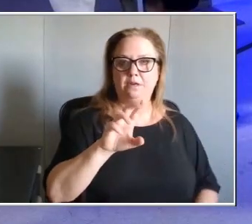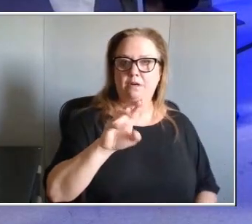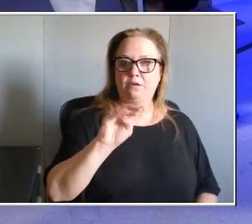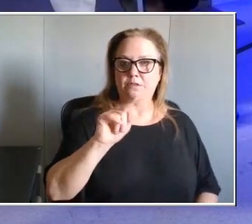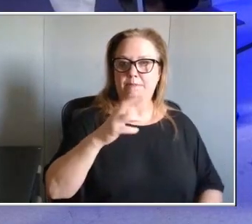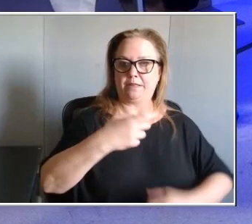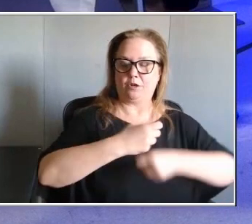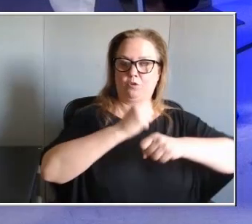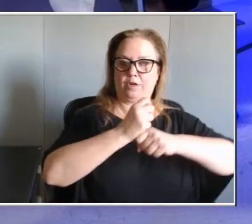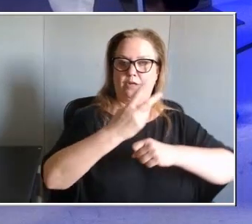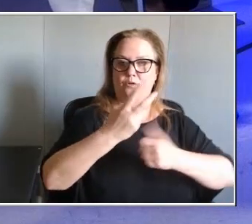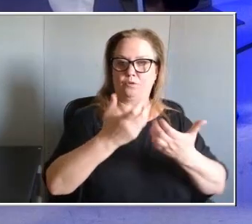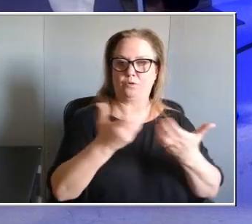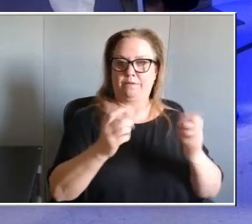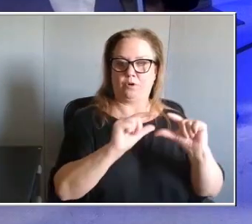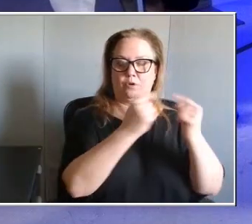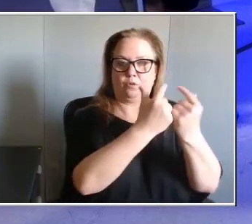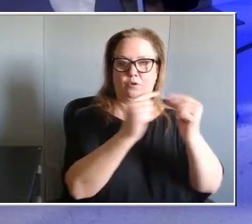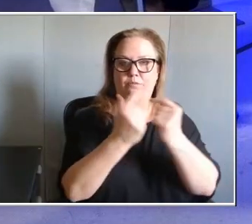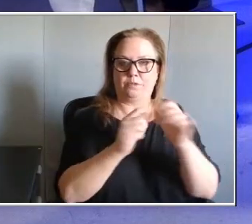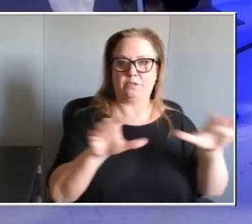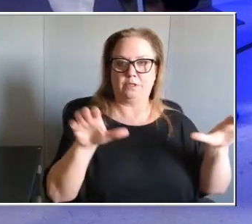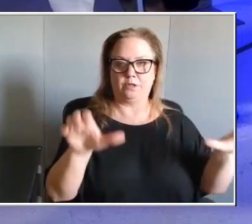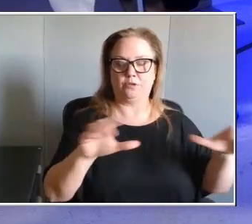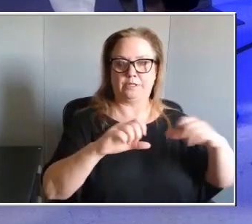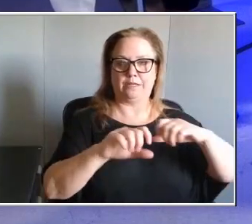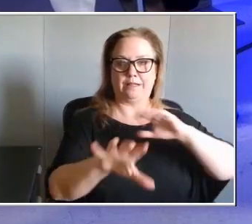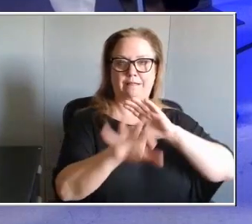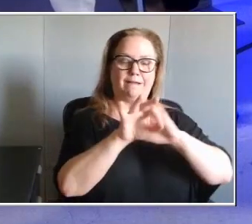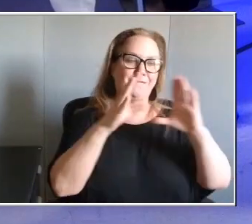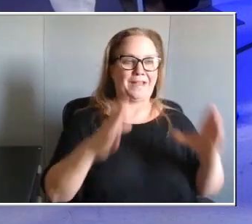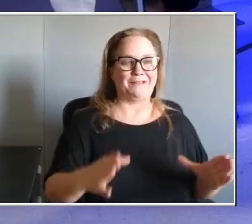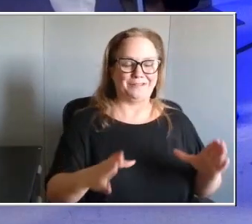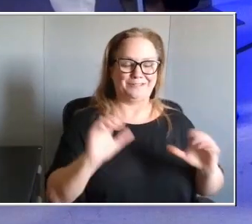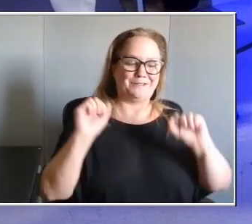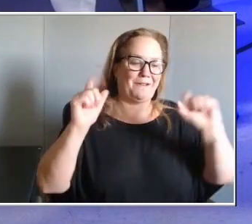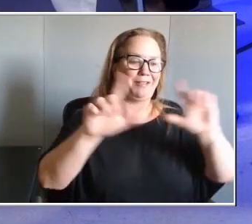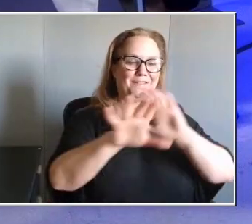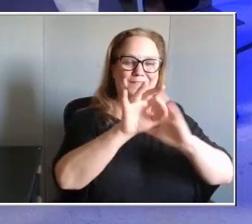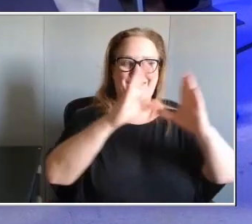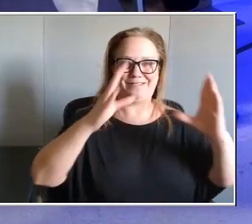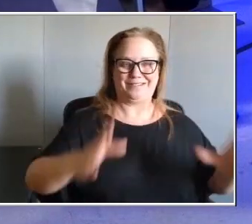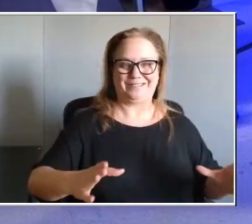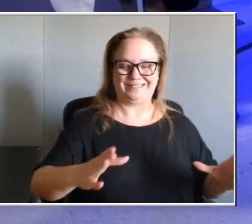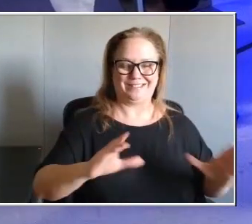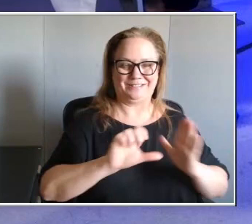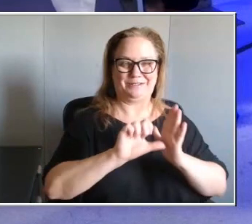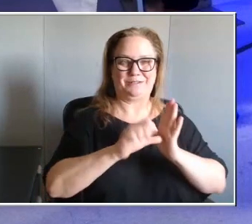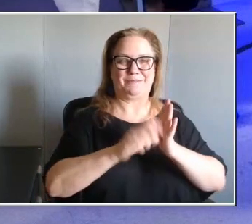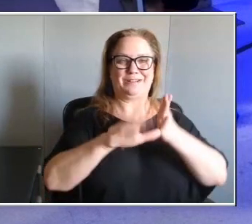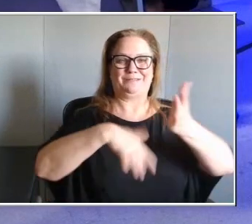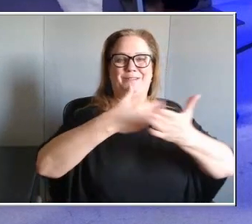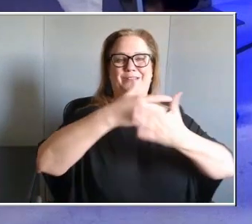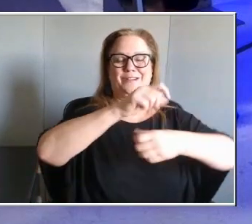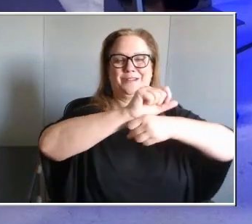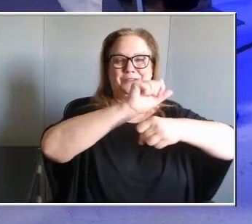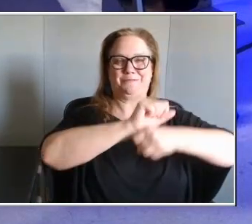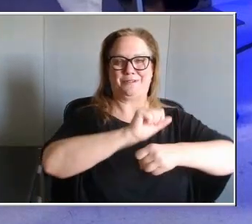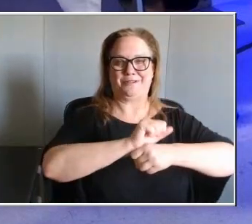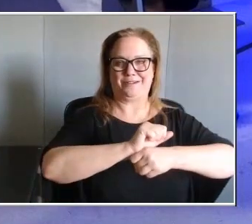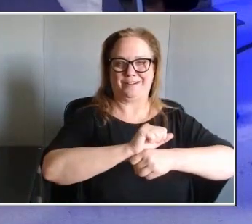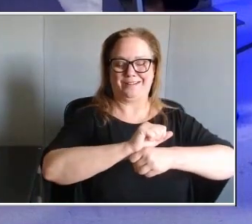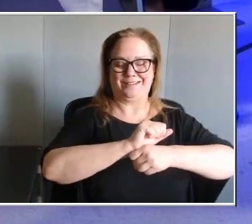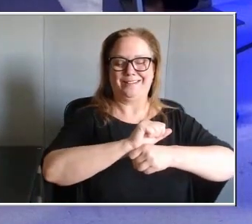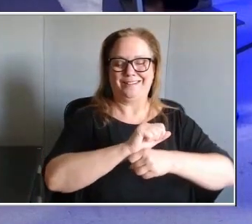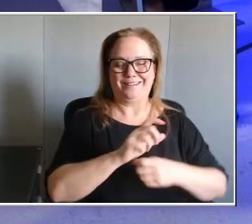create 2 different groups. We said before you were like the founder's founder here, and I was just pretty impressed. We were going through your